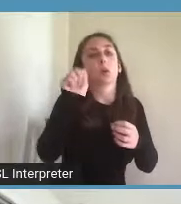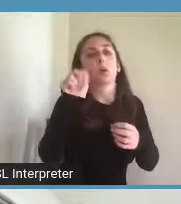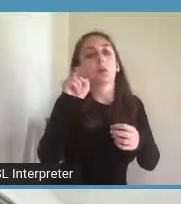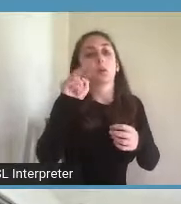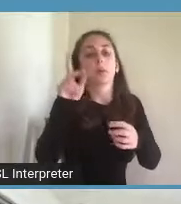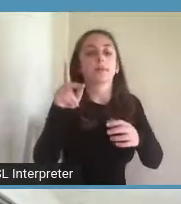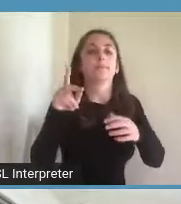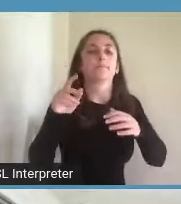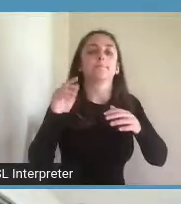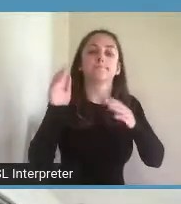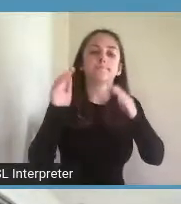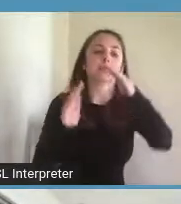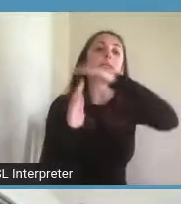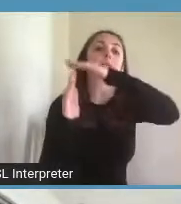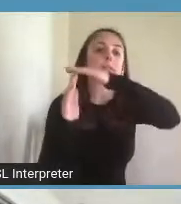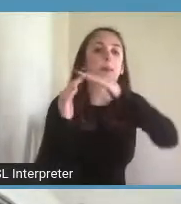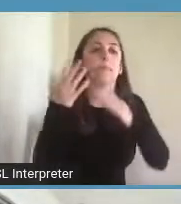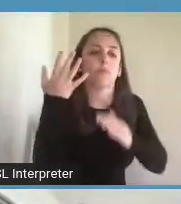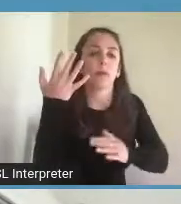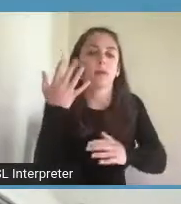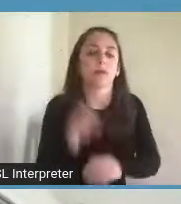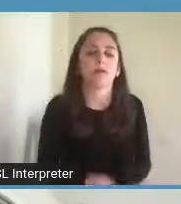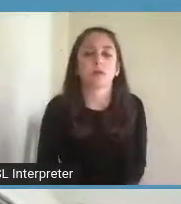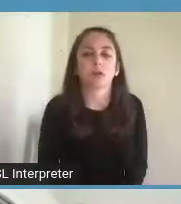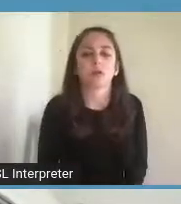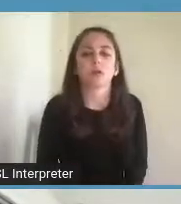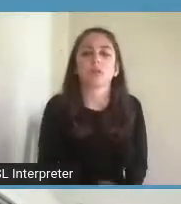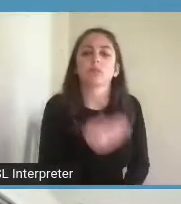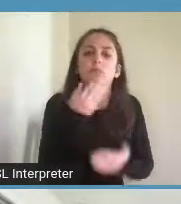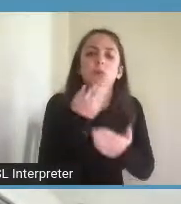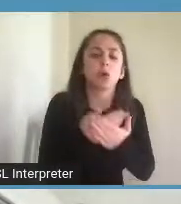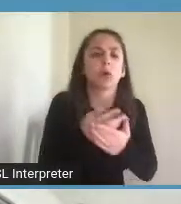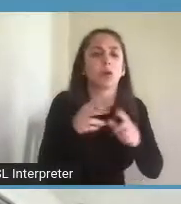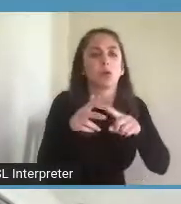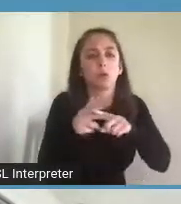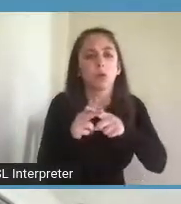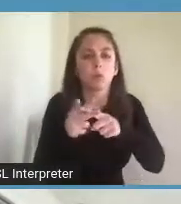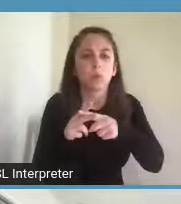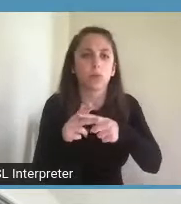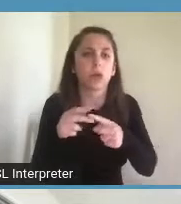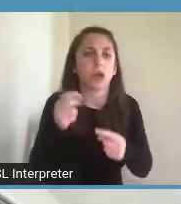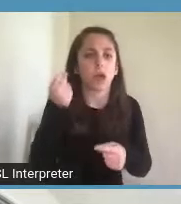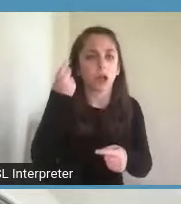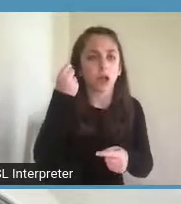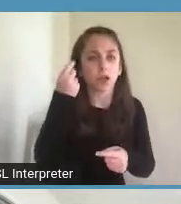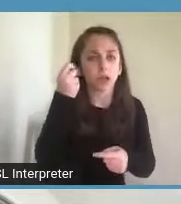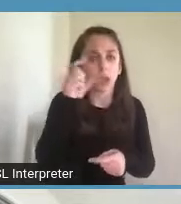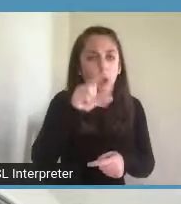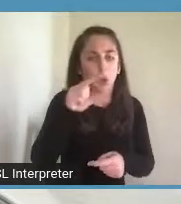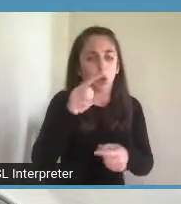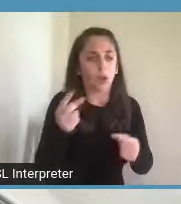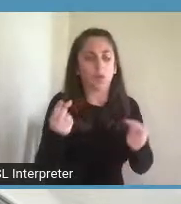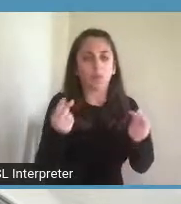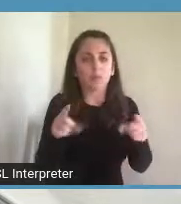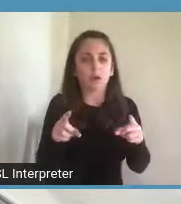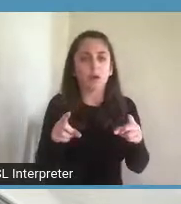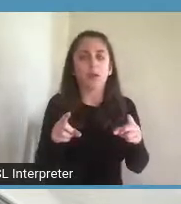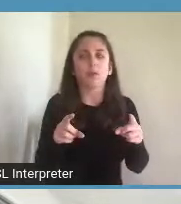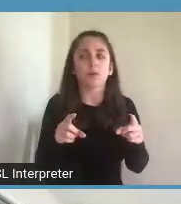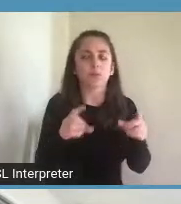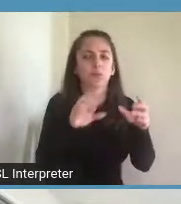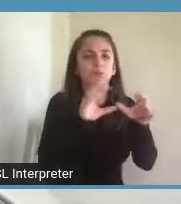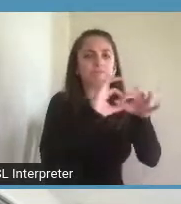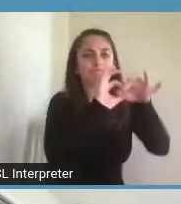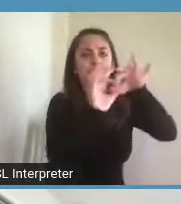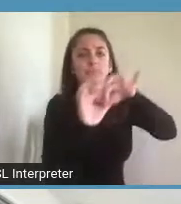that are really important to you. So this is a good tool, again, for just understanding what's happening on Google that then sends people to your site. Remember back to